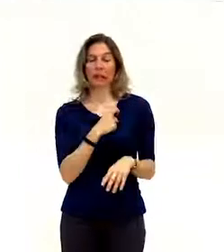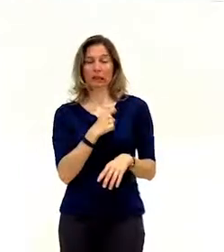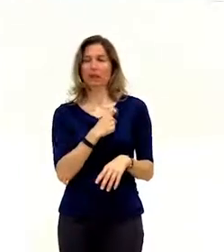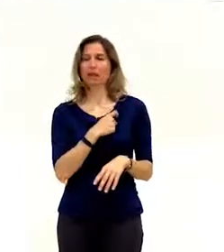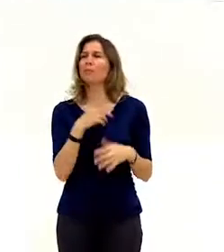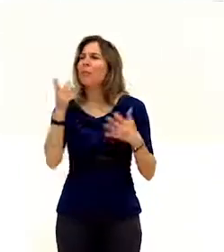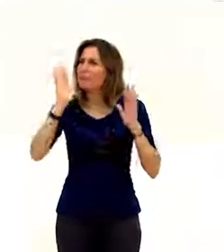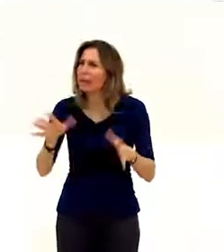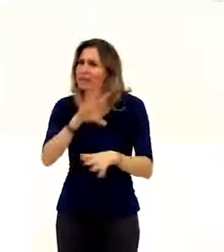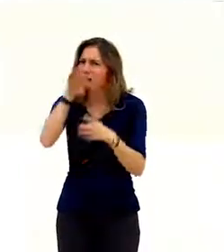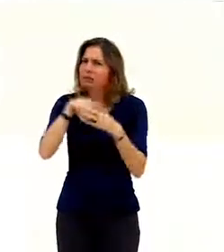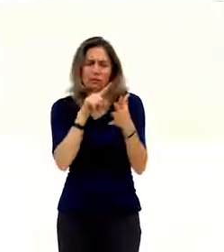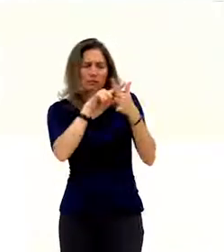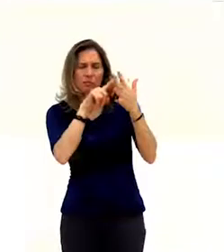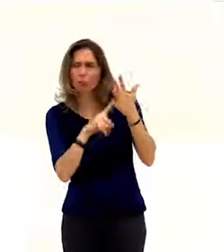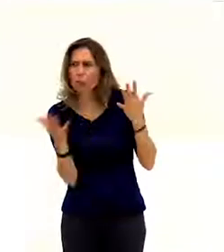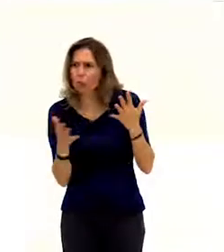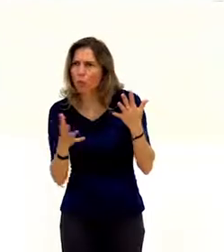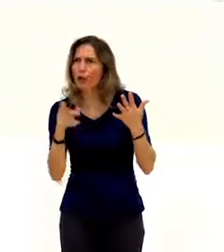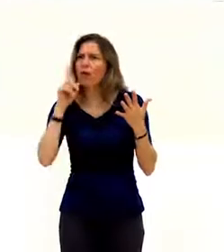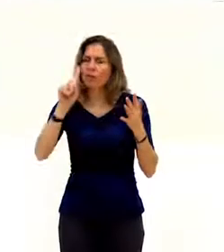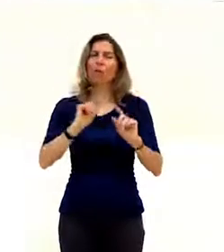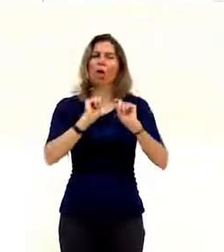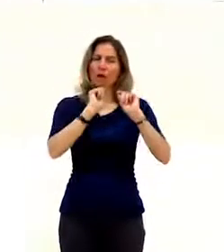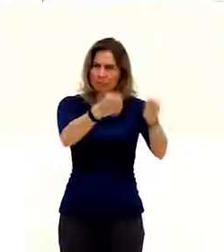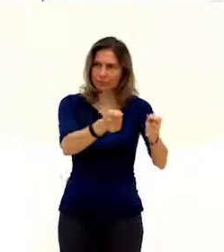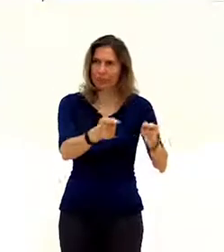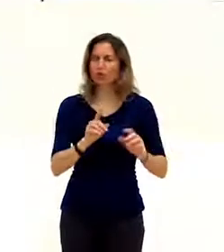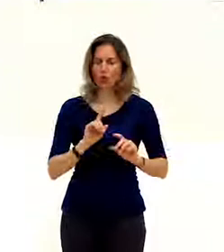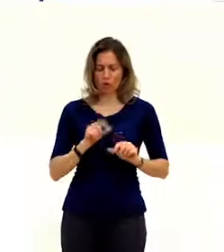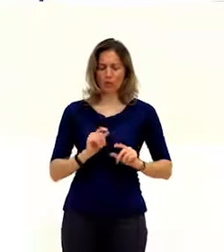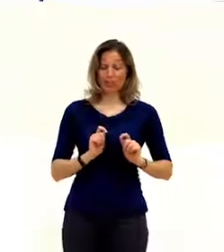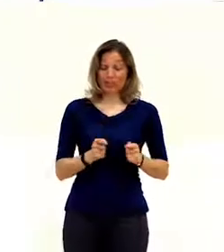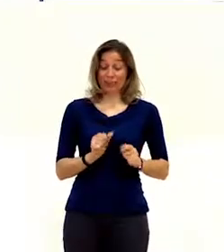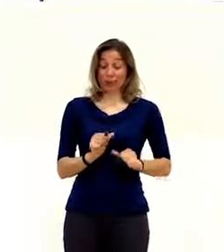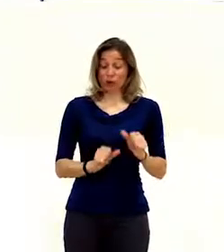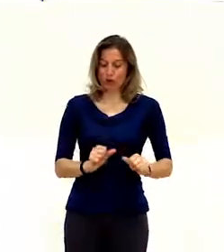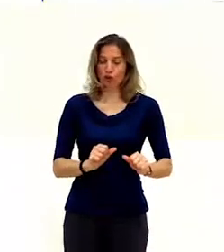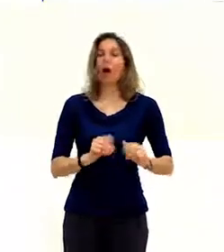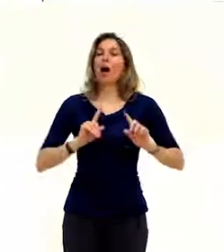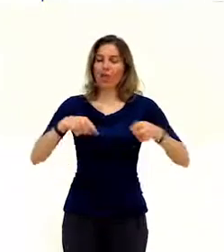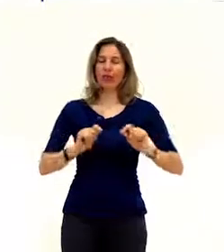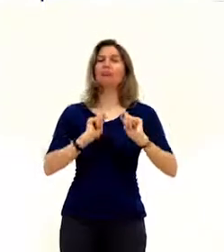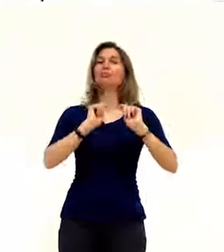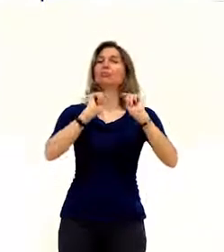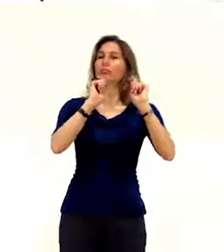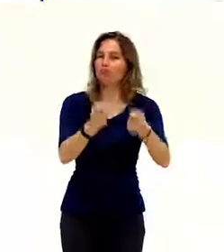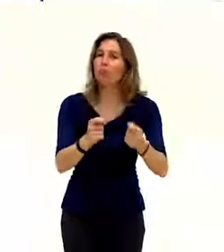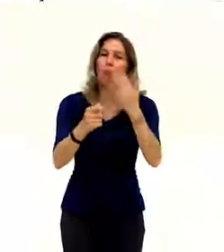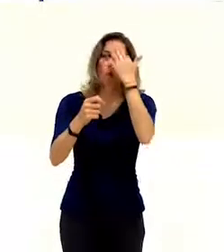criteria are they going to use to award the contract to contractor A, not to contractor B?